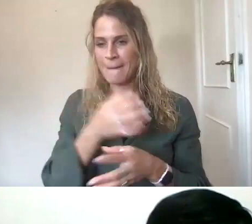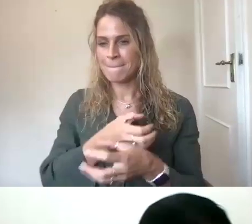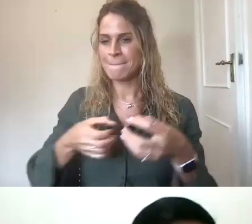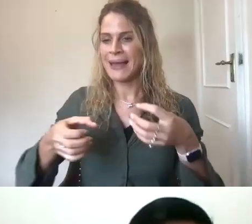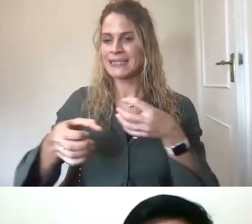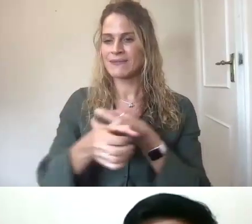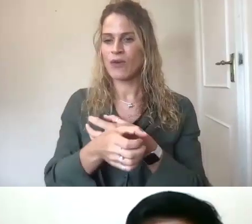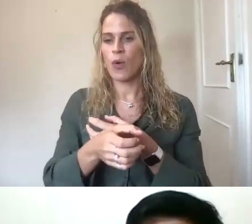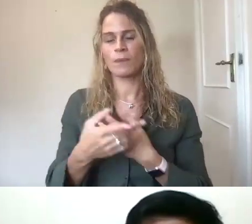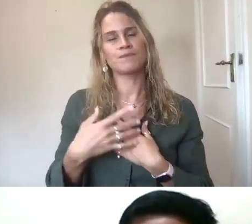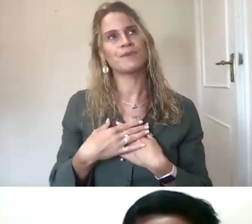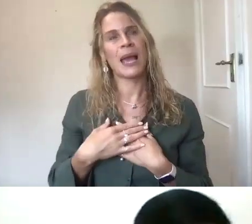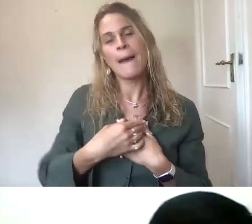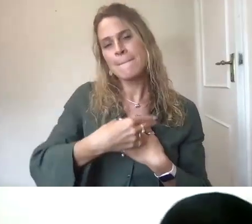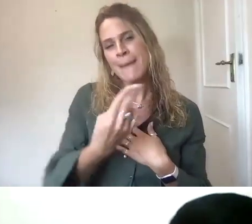Painting the dream.